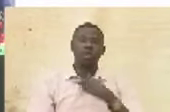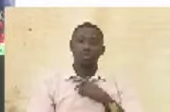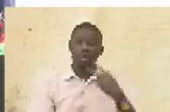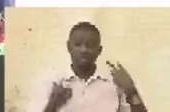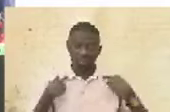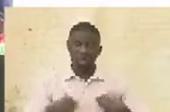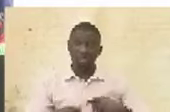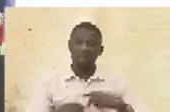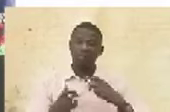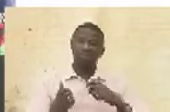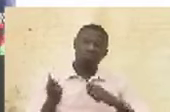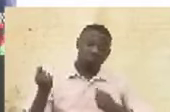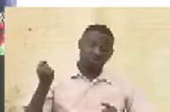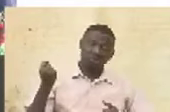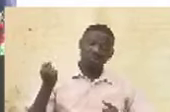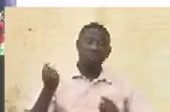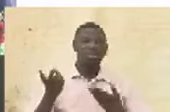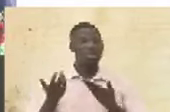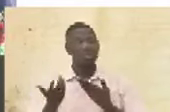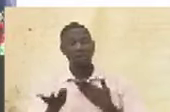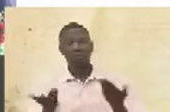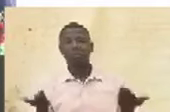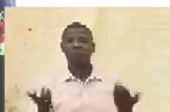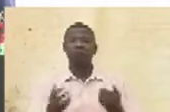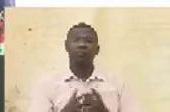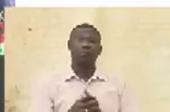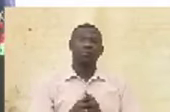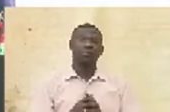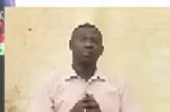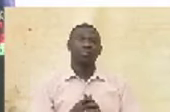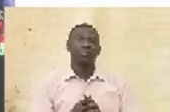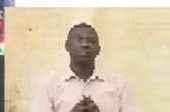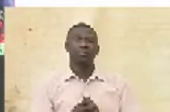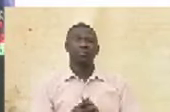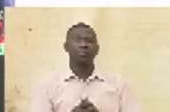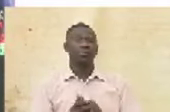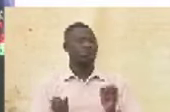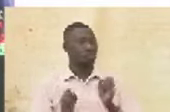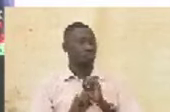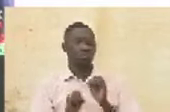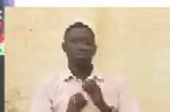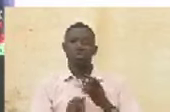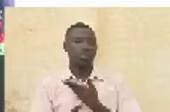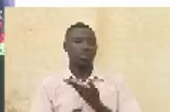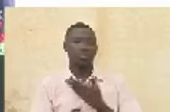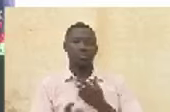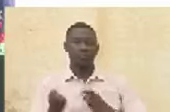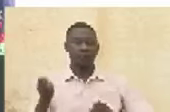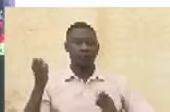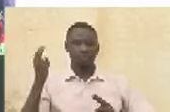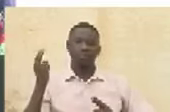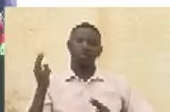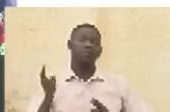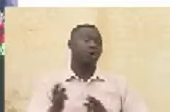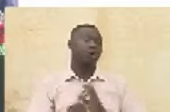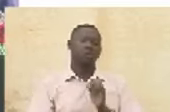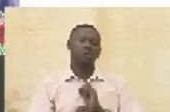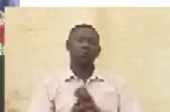men la ko fo kidol be bulol ko non dumo tembo la ba hani kidite bul. No, they didn't have any guns.